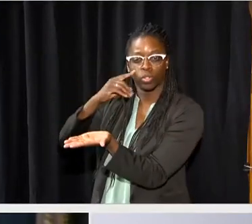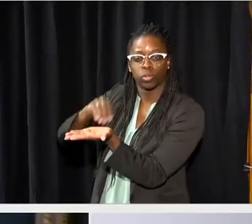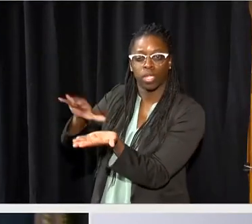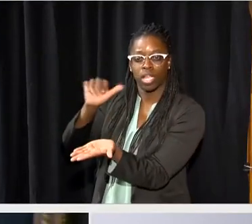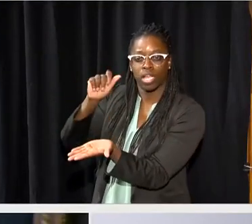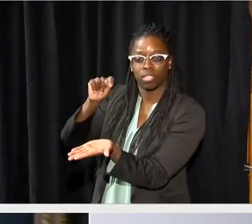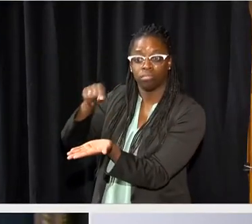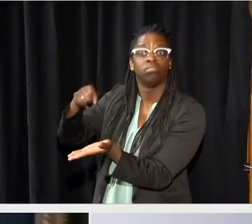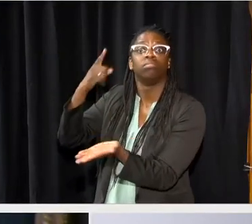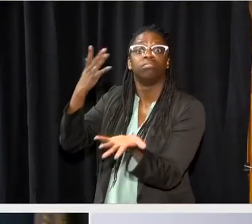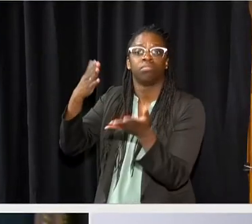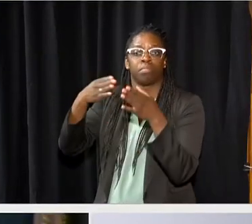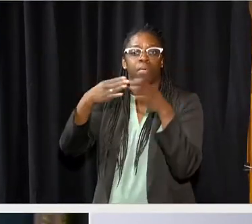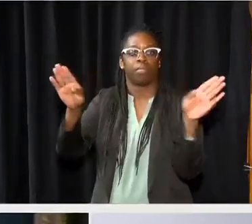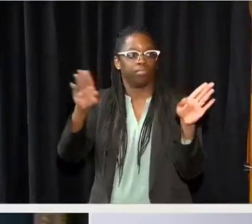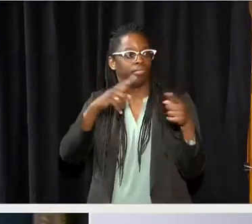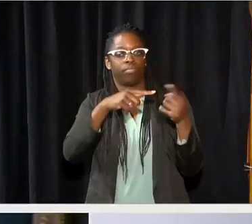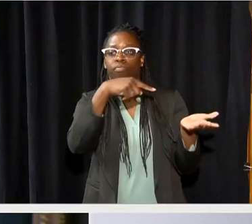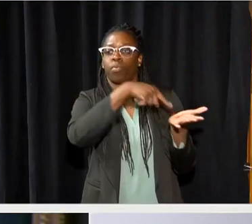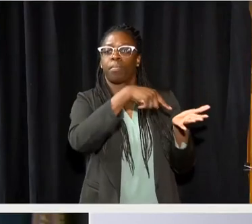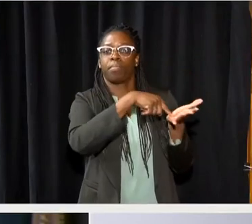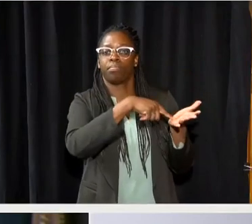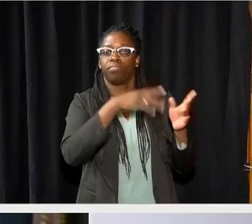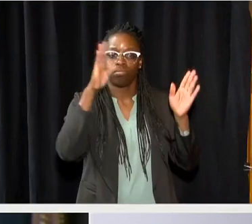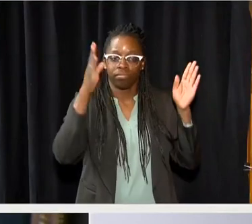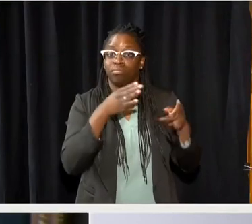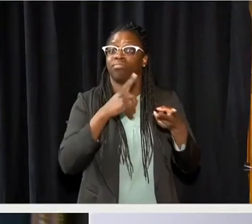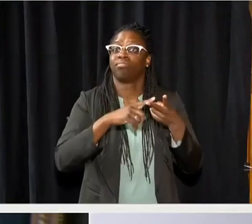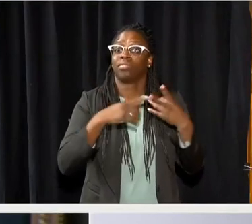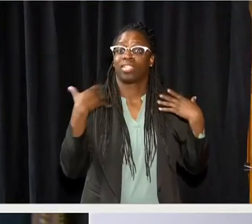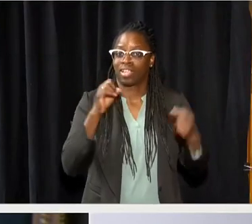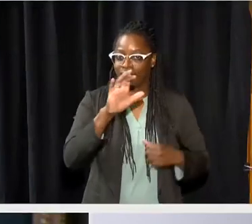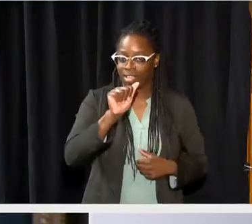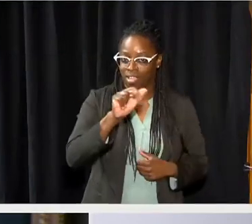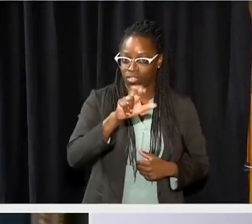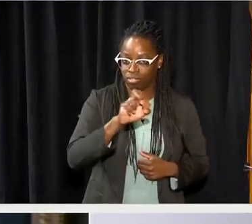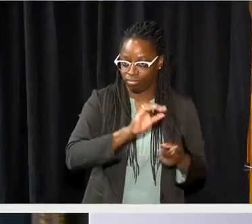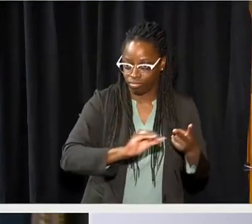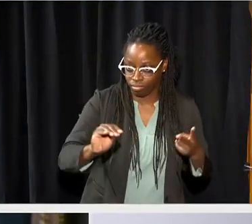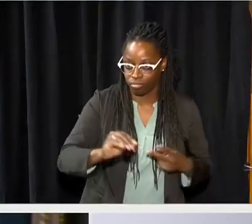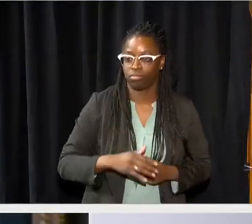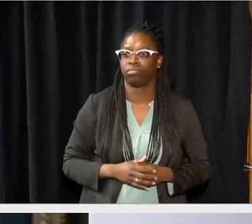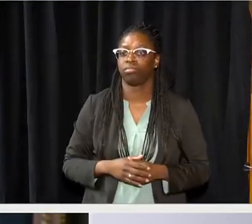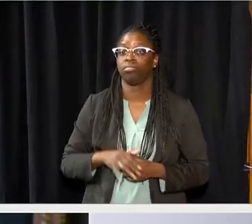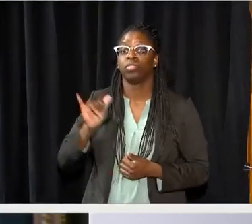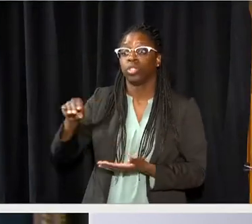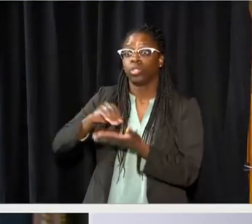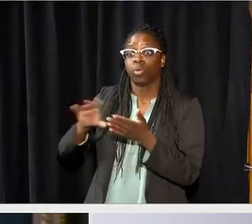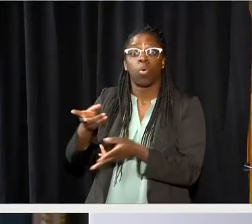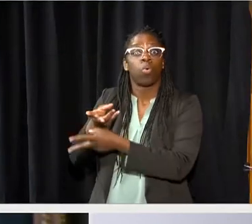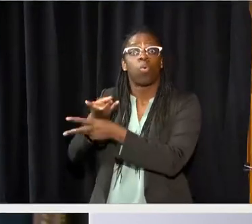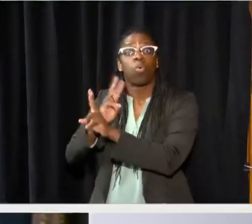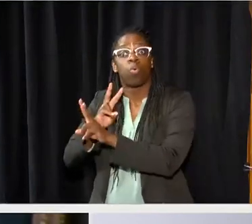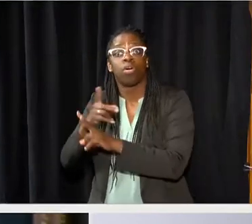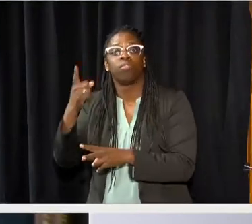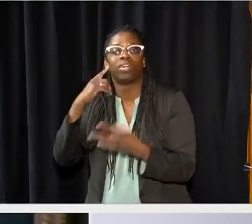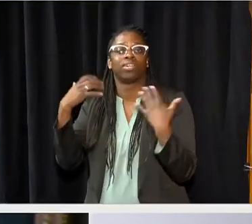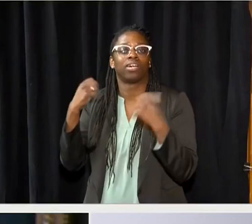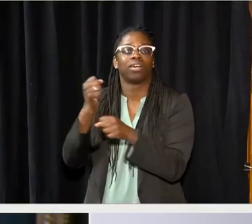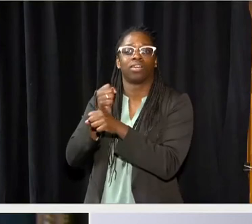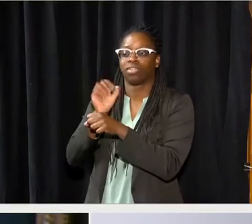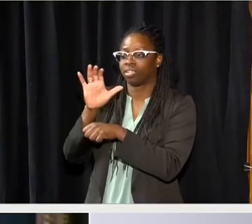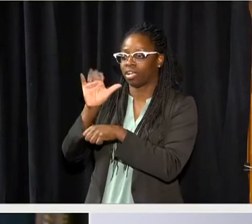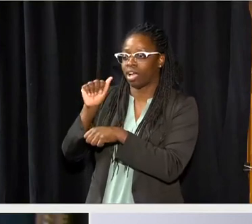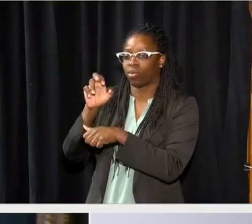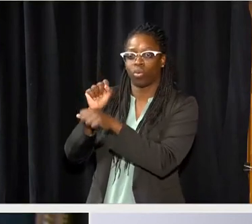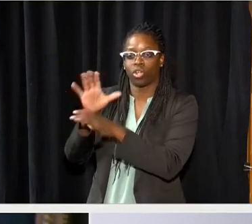We expanded access to affordable health care. We paid off student loans for thousands of frontline health care workers.